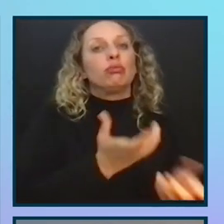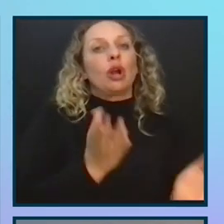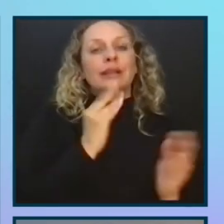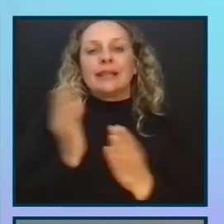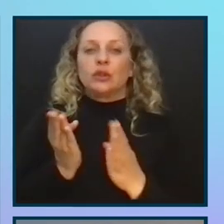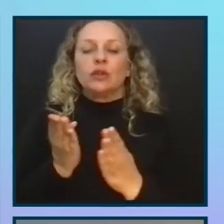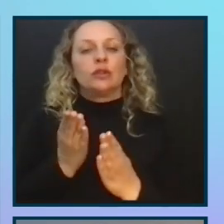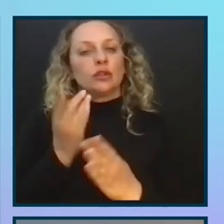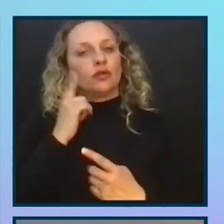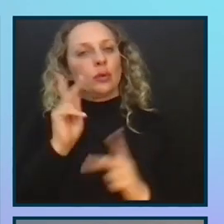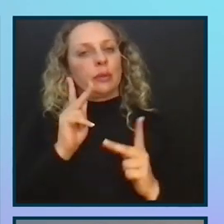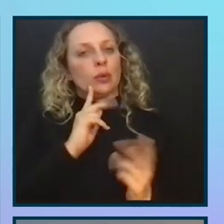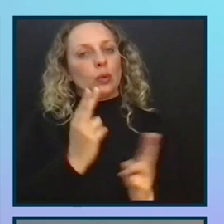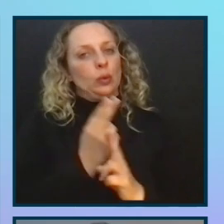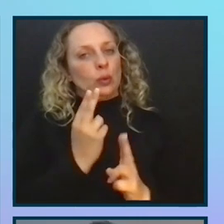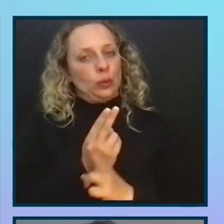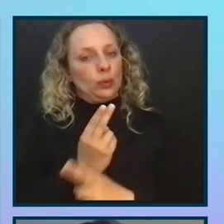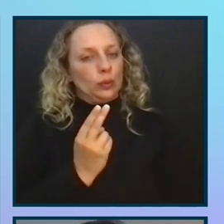users.